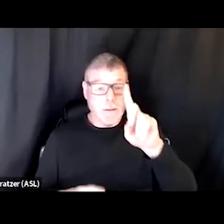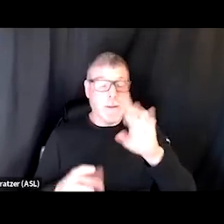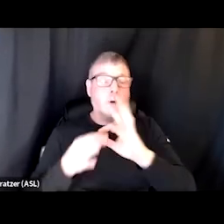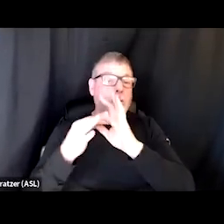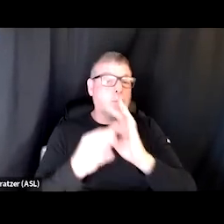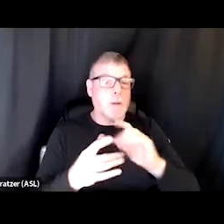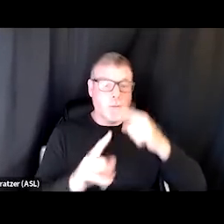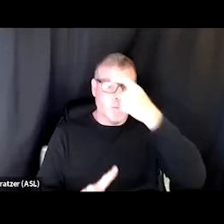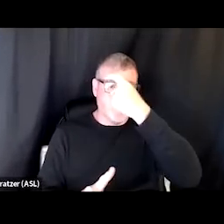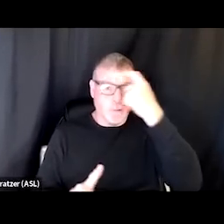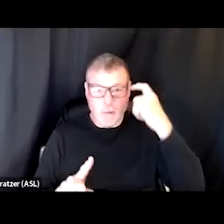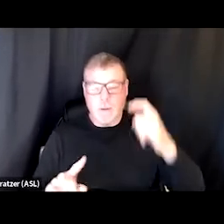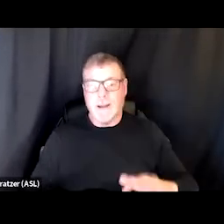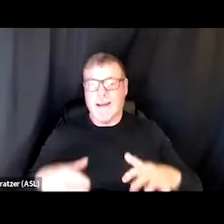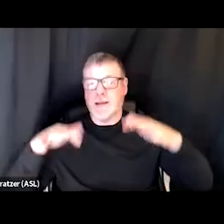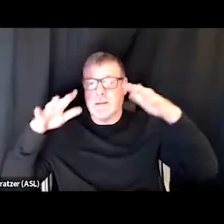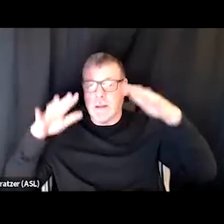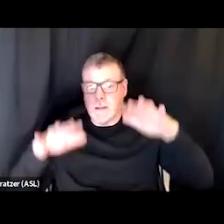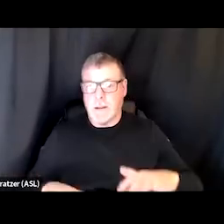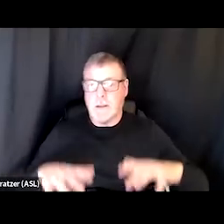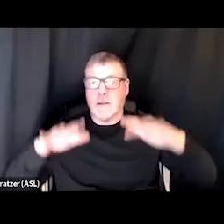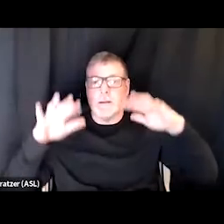trauma, anxiety, and